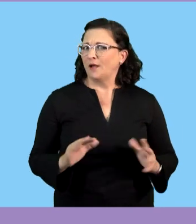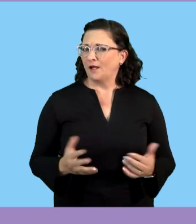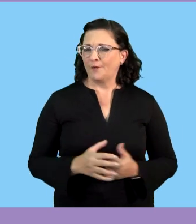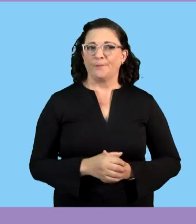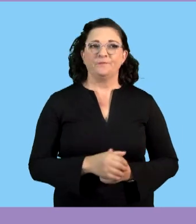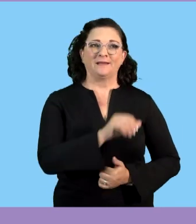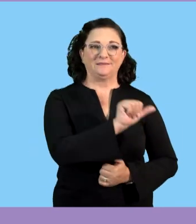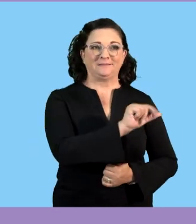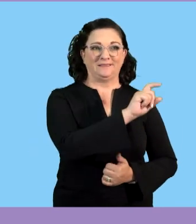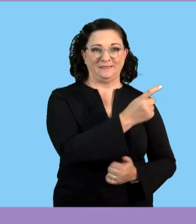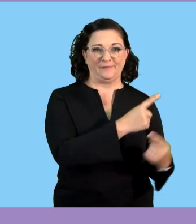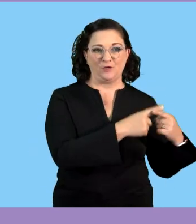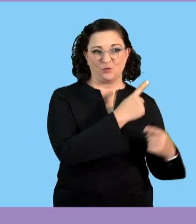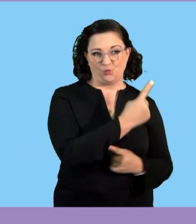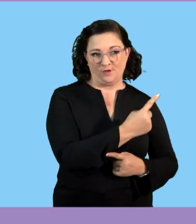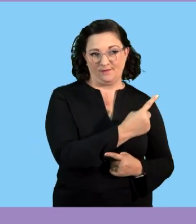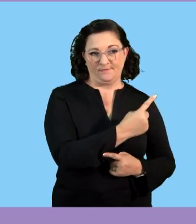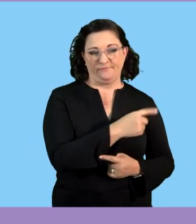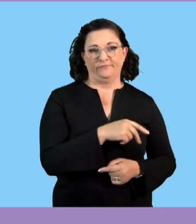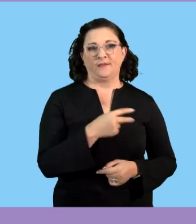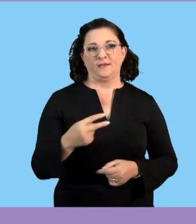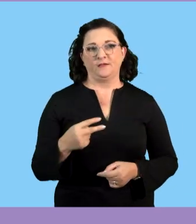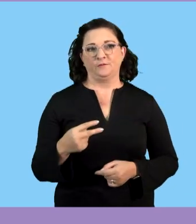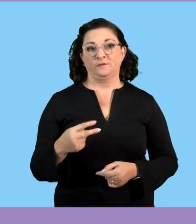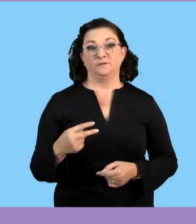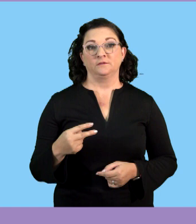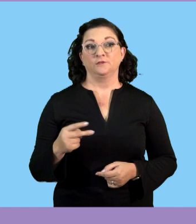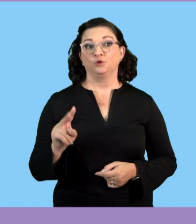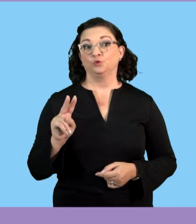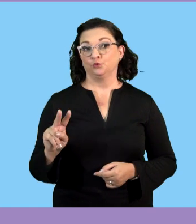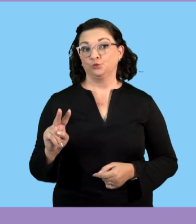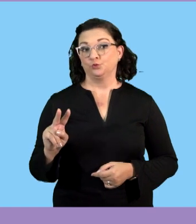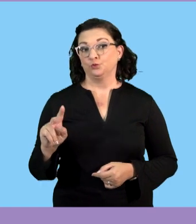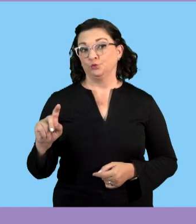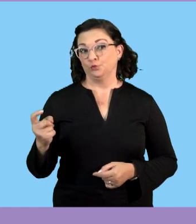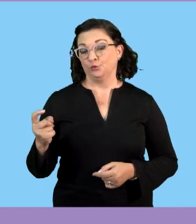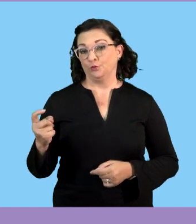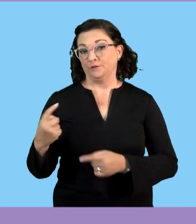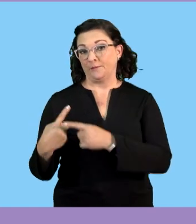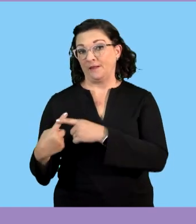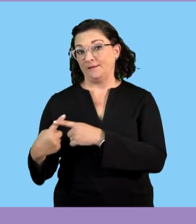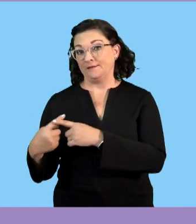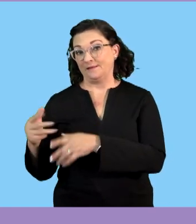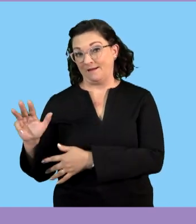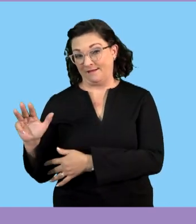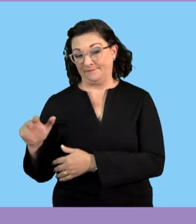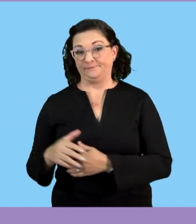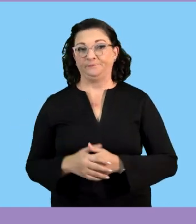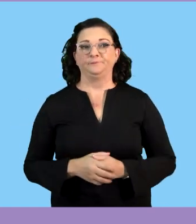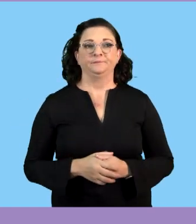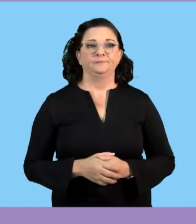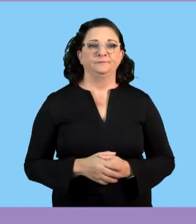do have a 6x plus 1, and on the other side I have a 2x